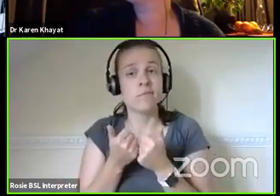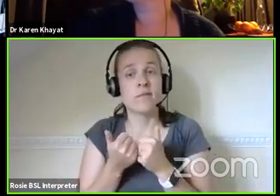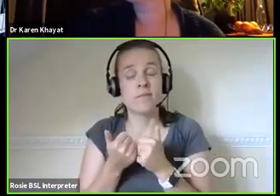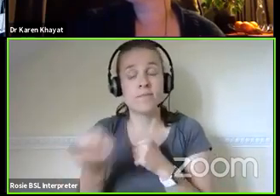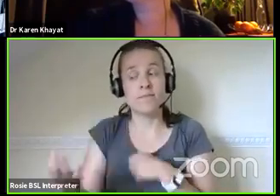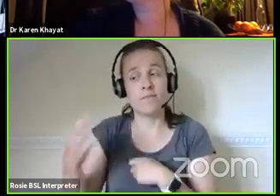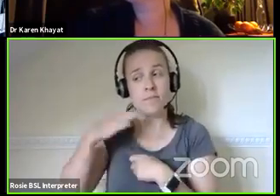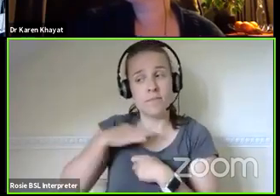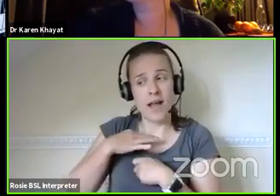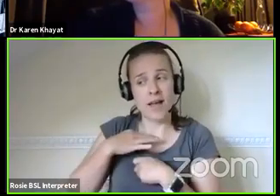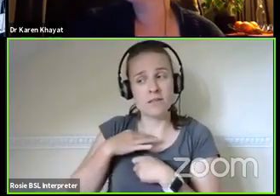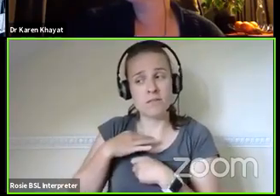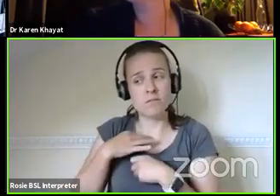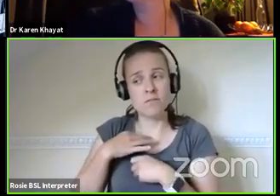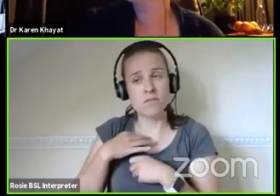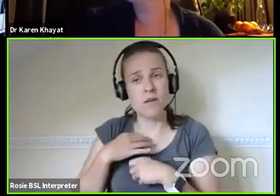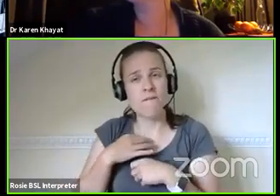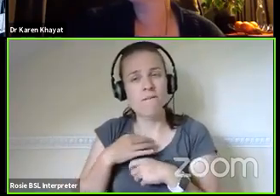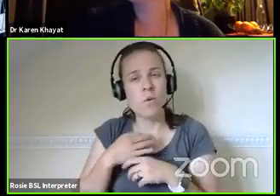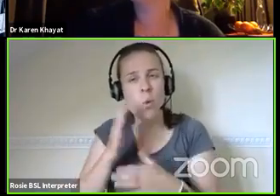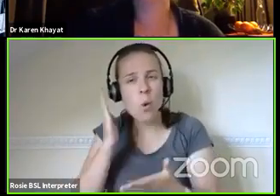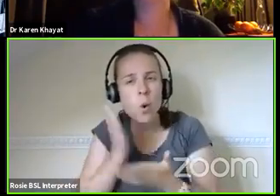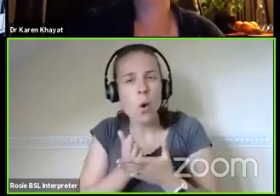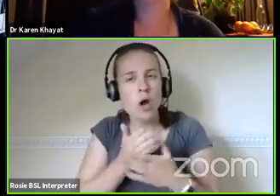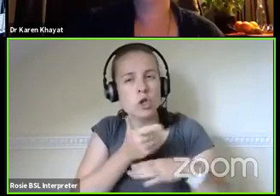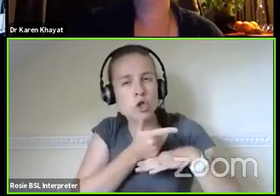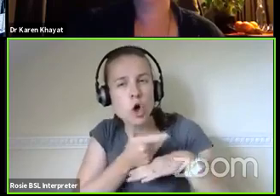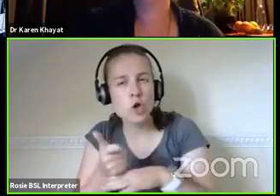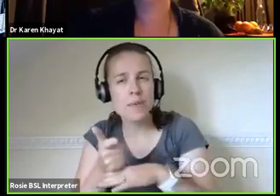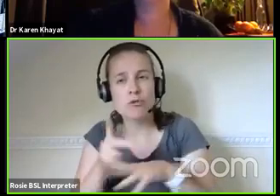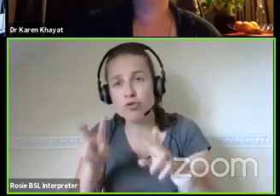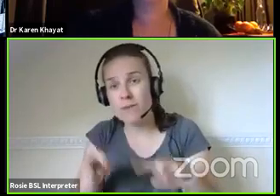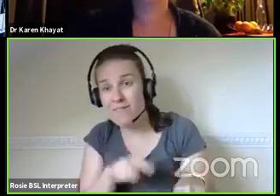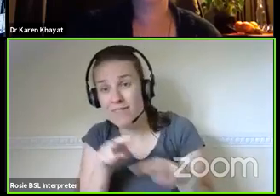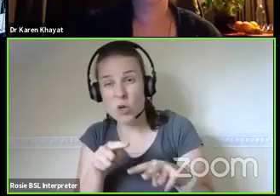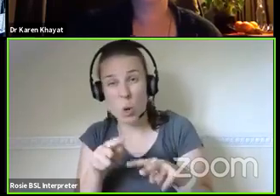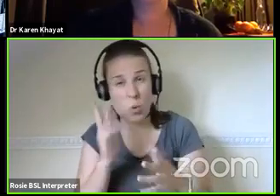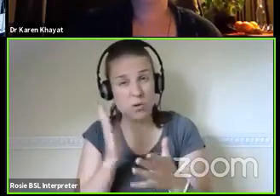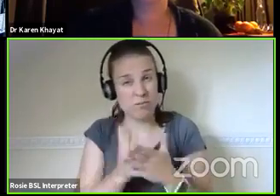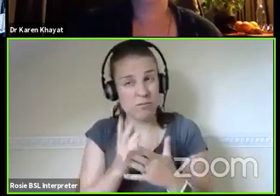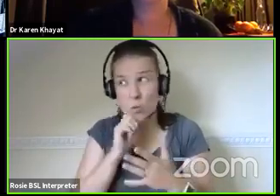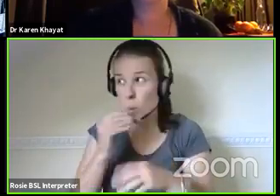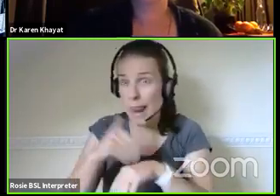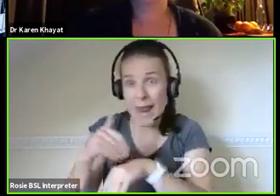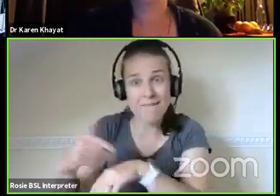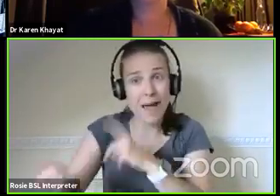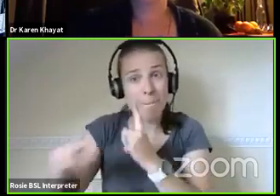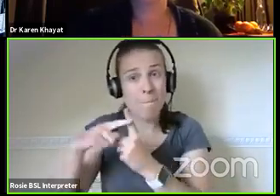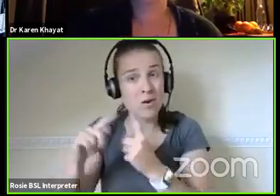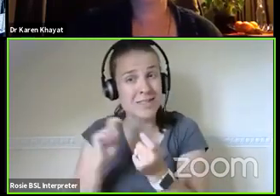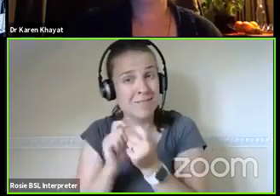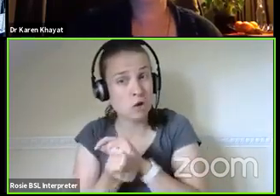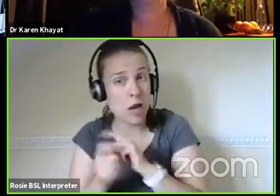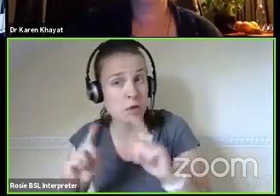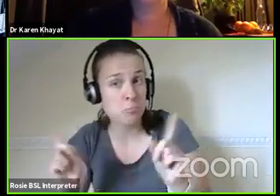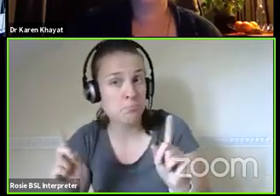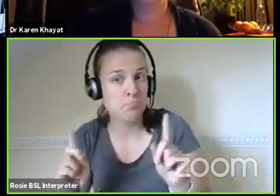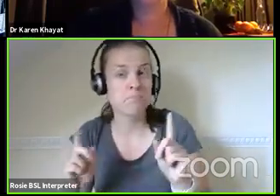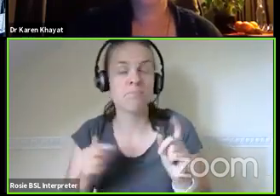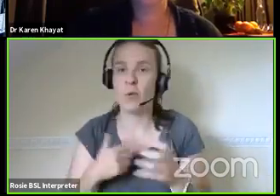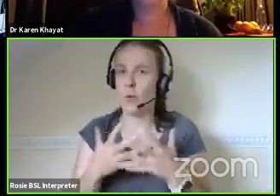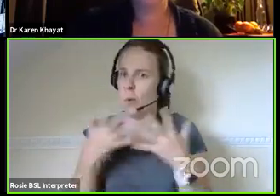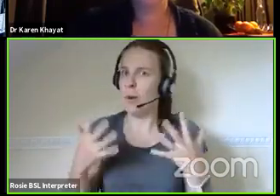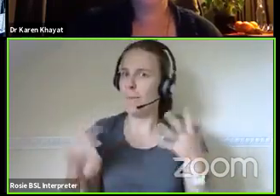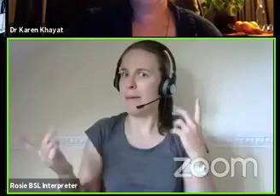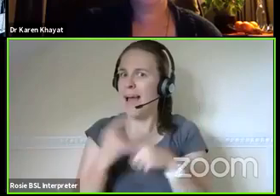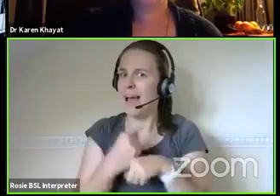of documentaries and videos to bring about positive change? Oh gosh, that's a big answer. Maybe a cheating